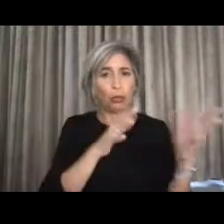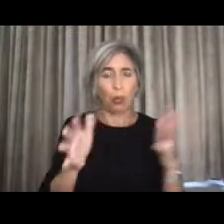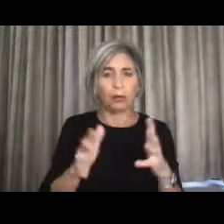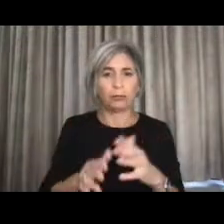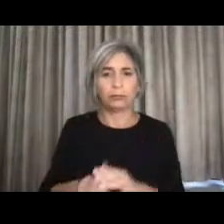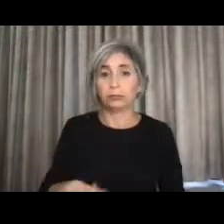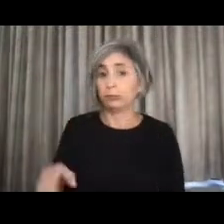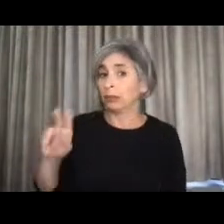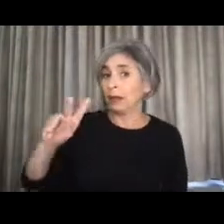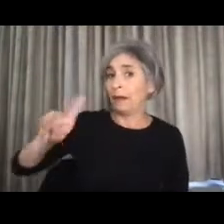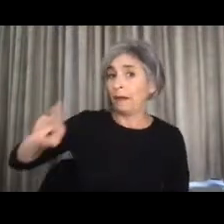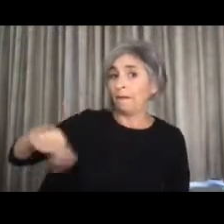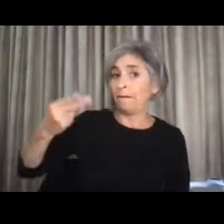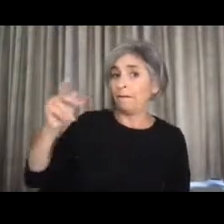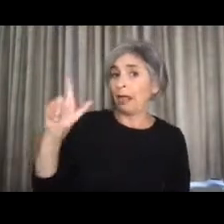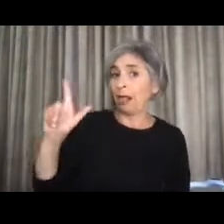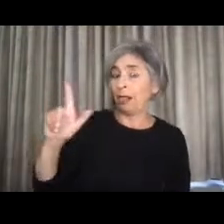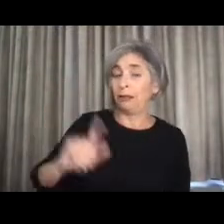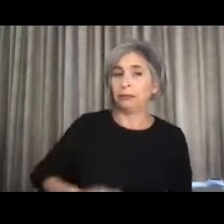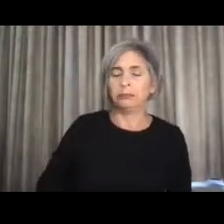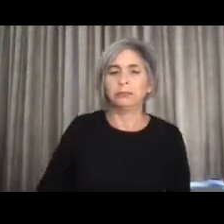Bill?